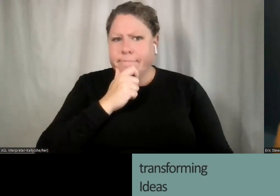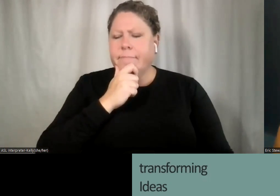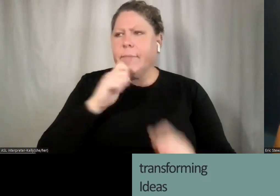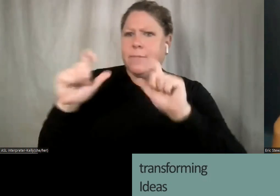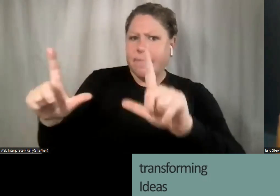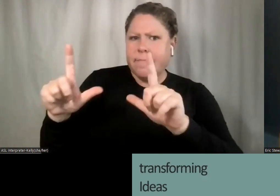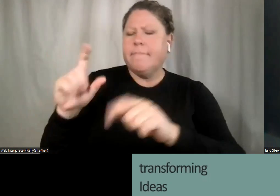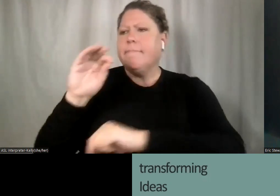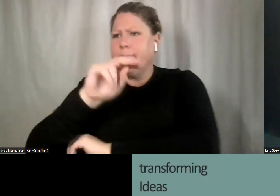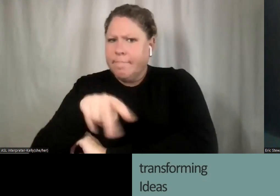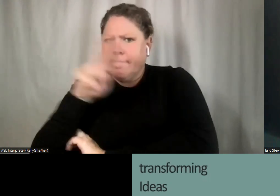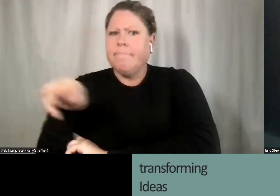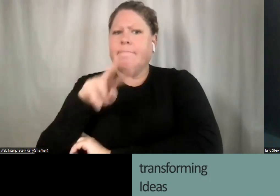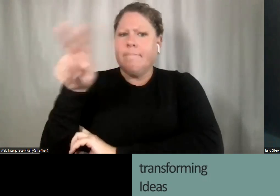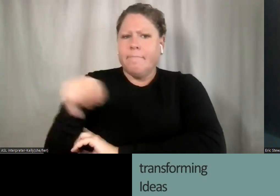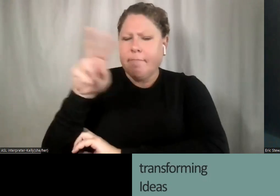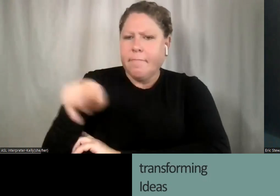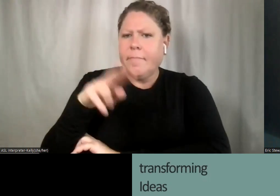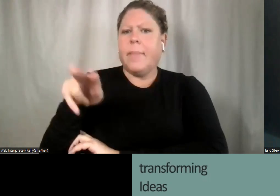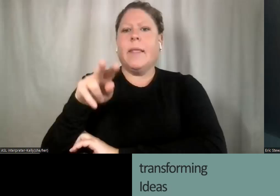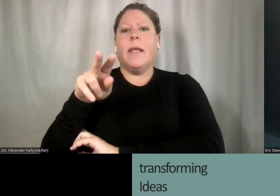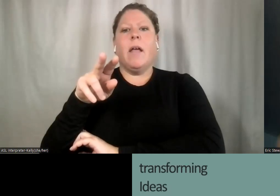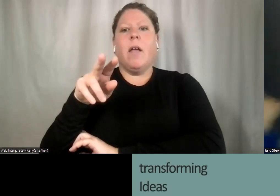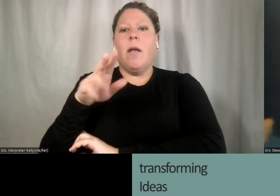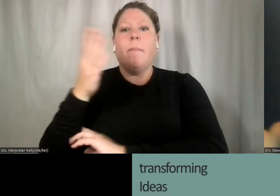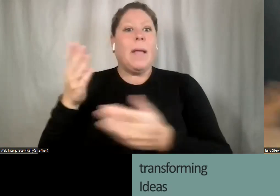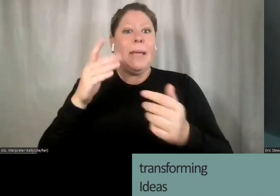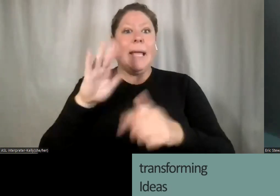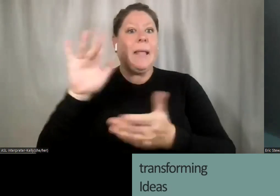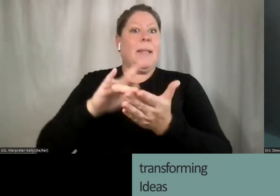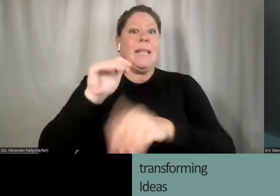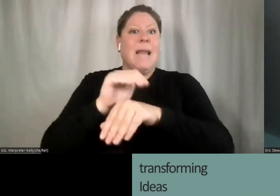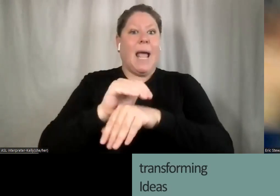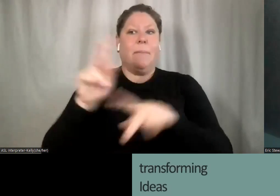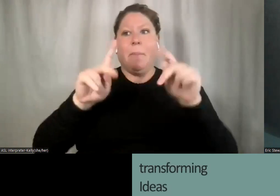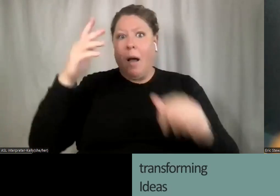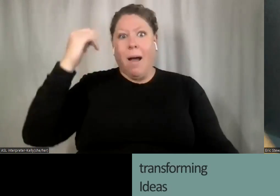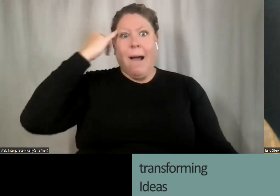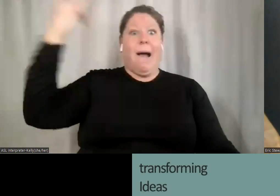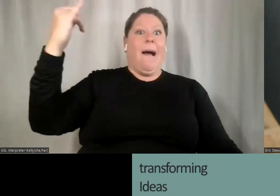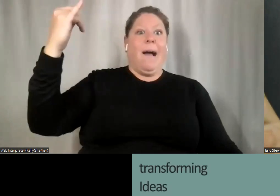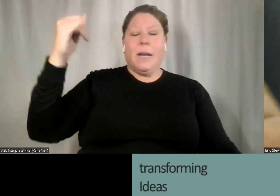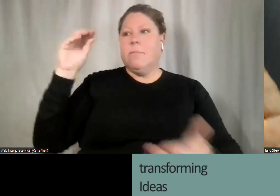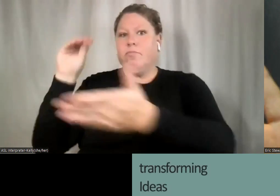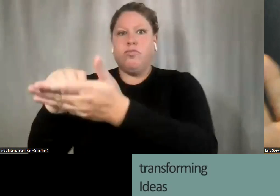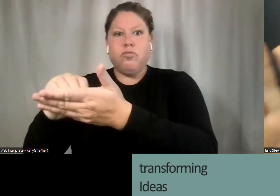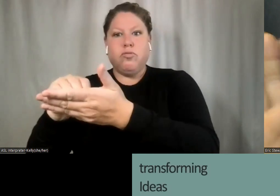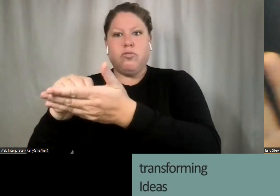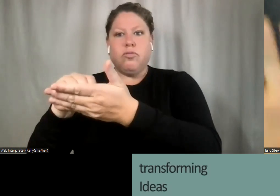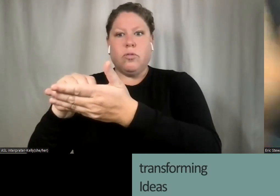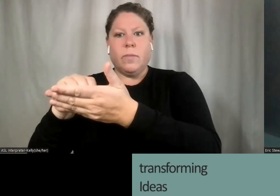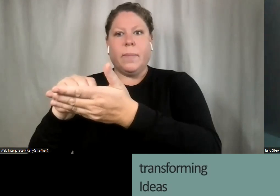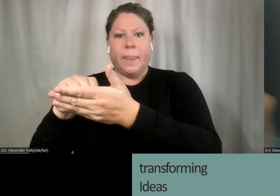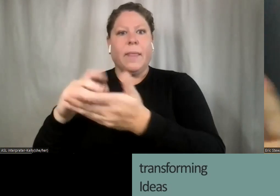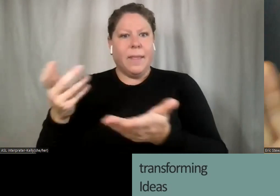think about the idea, write it down. They come in the middle of the night, they wake up and they go, oh, I've got a great idea. They can put it on the Mural or Miro board